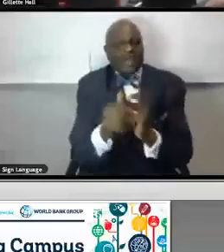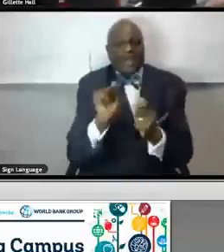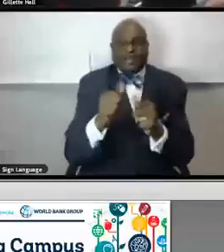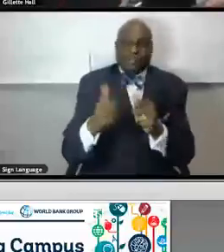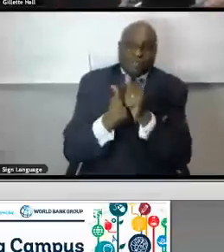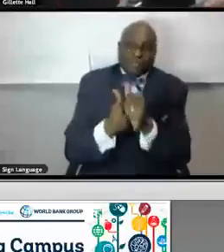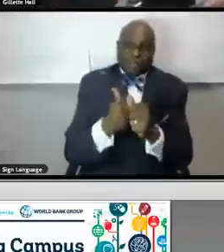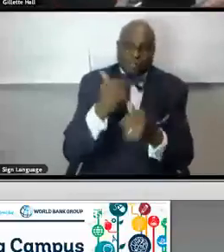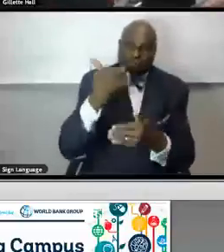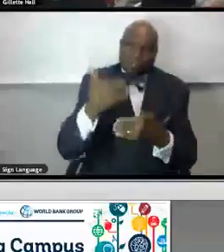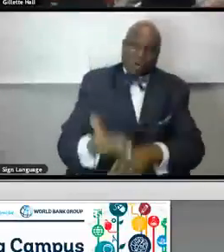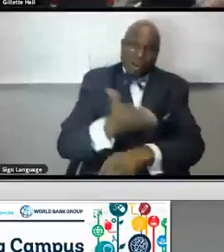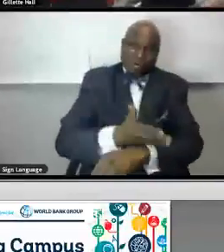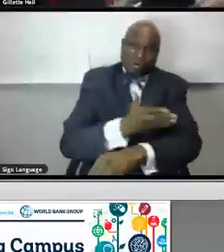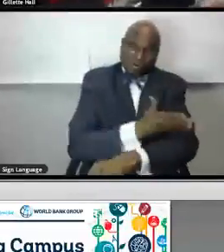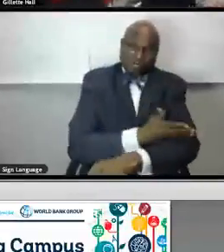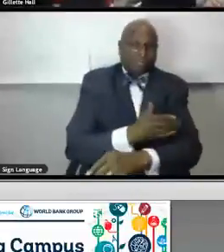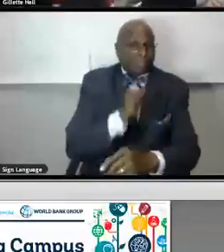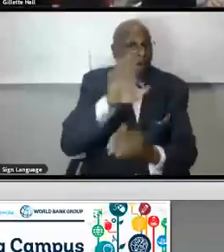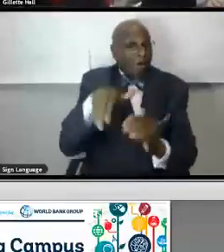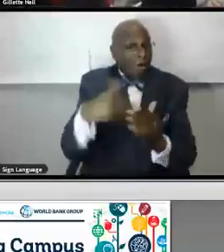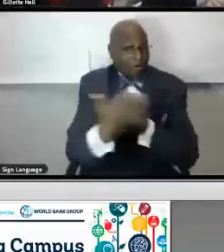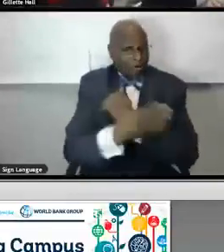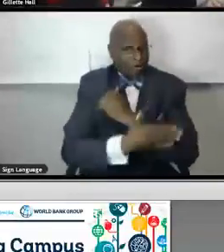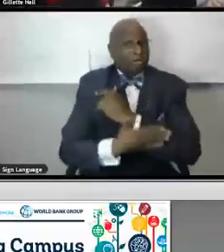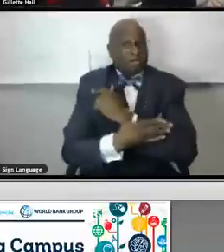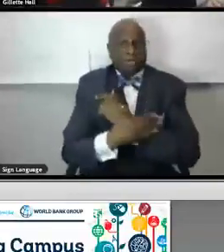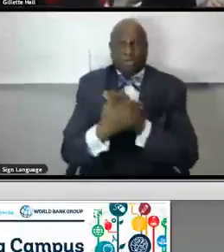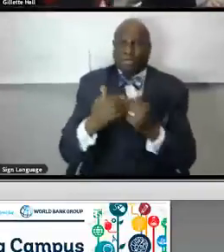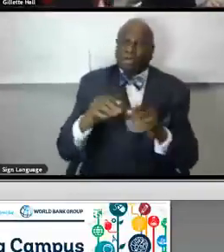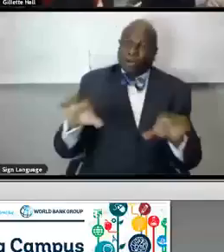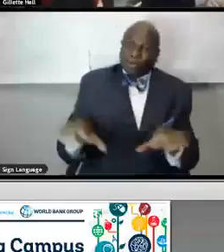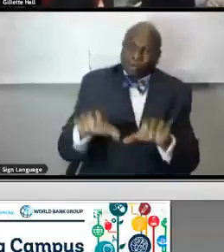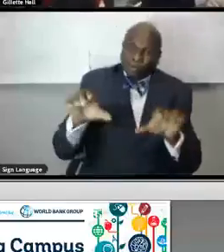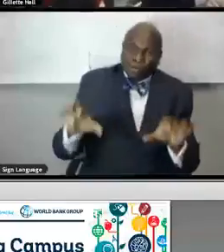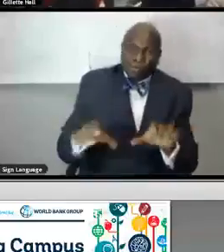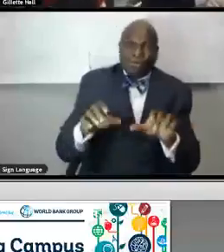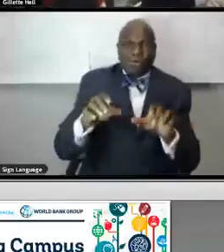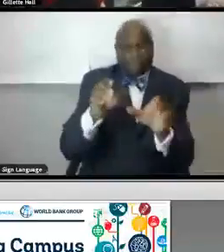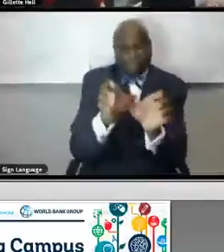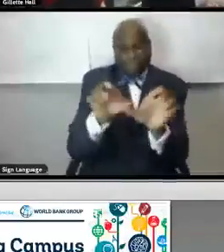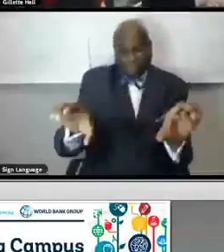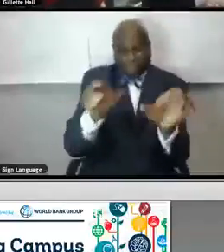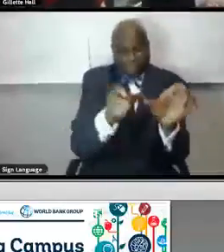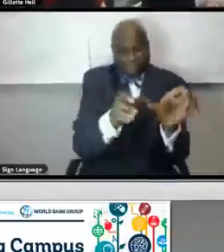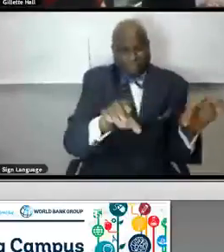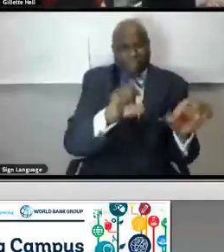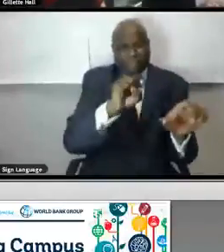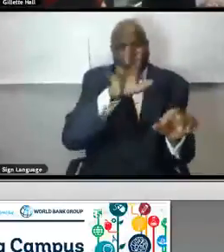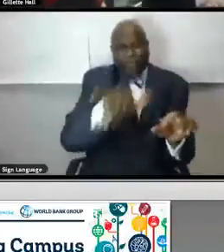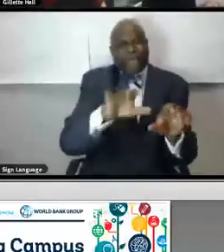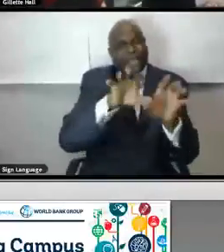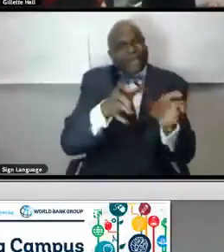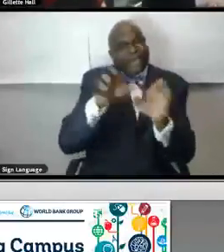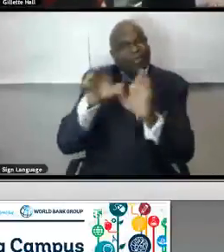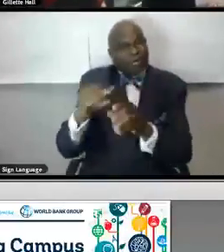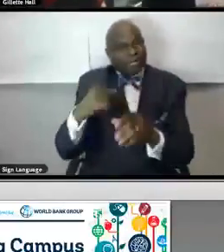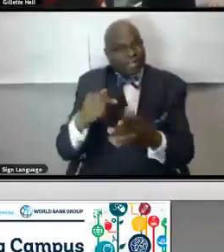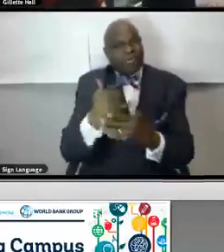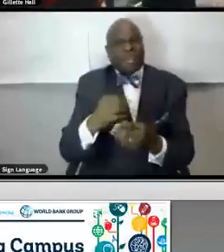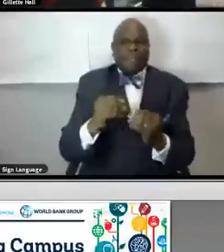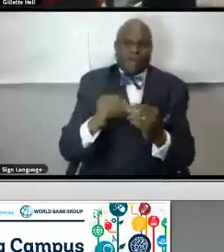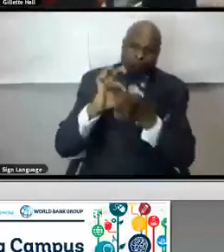progress. Not all countries do break out in their surveys the categories that would be